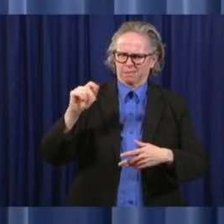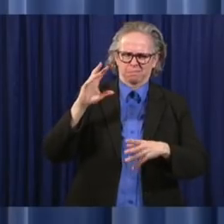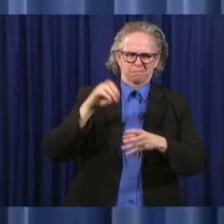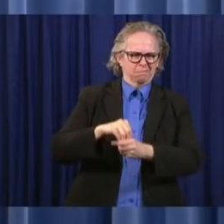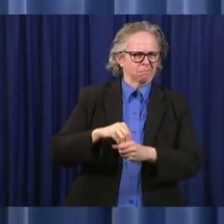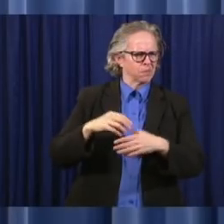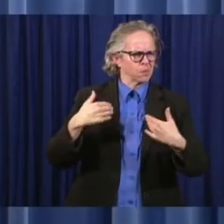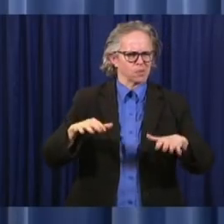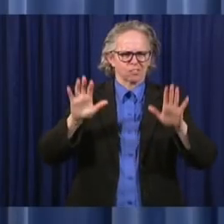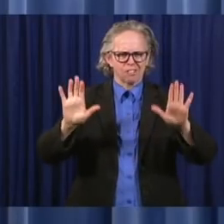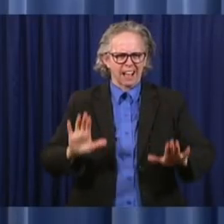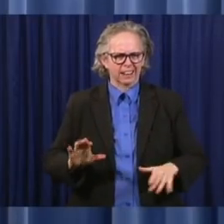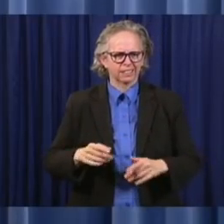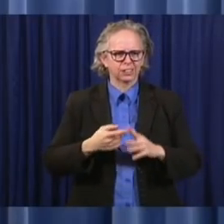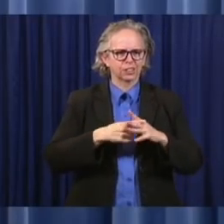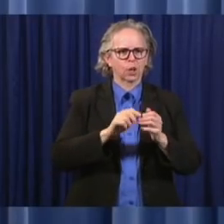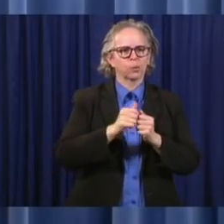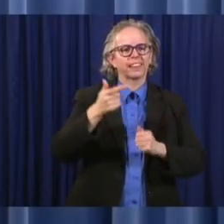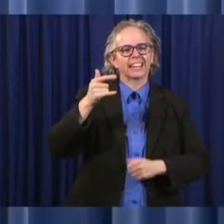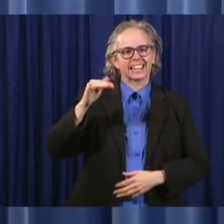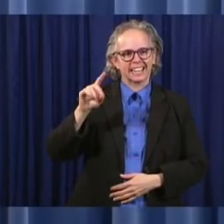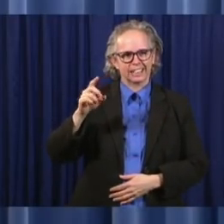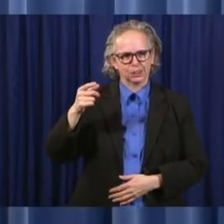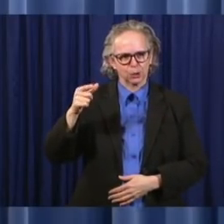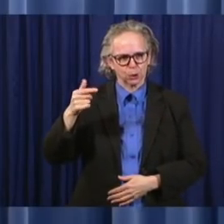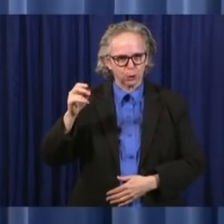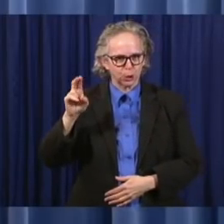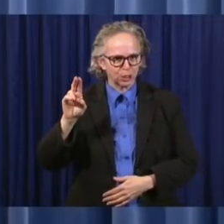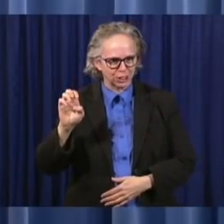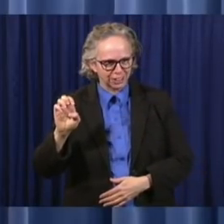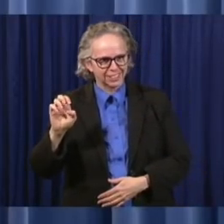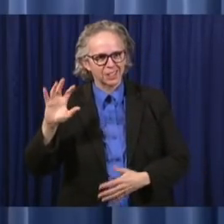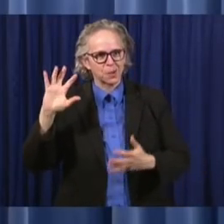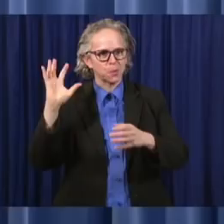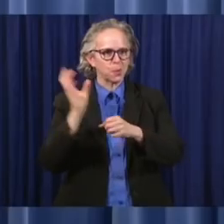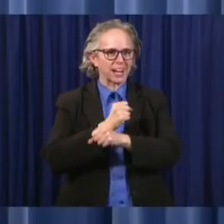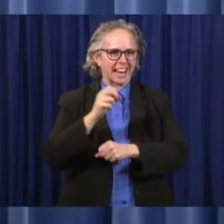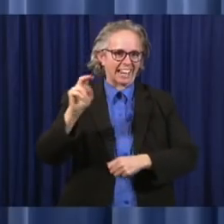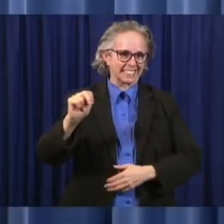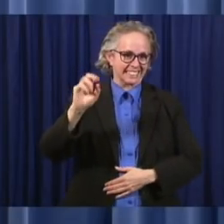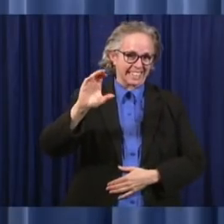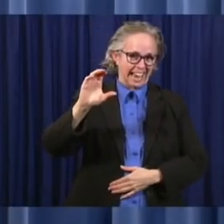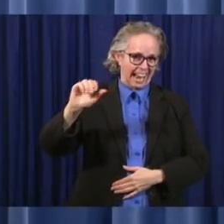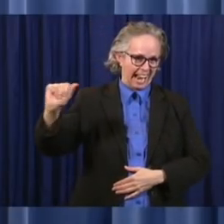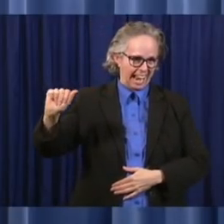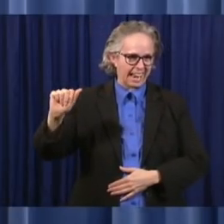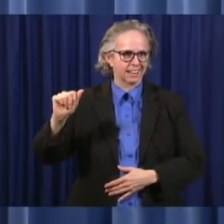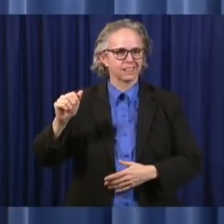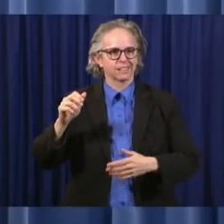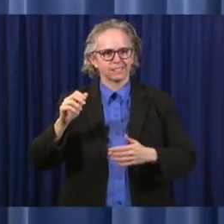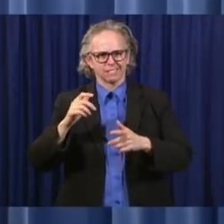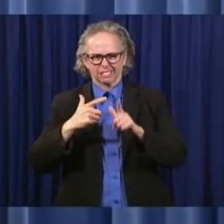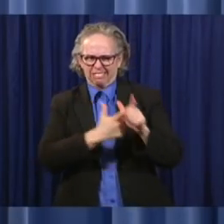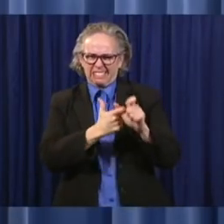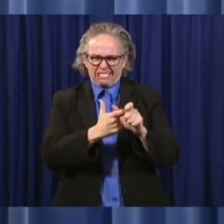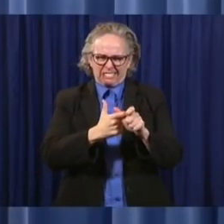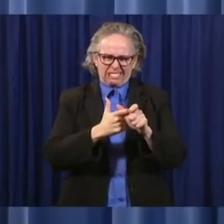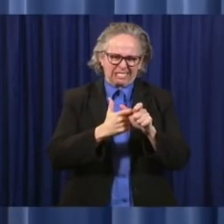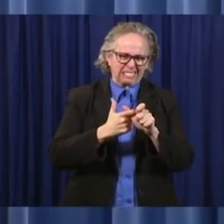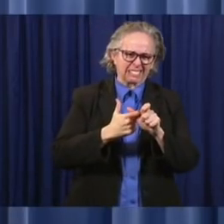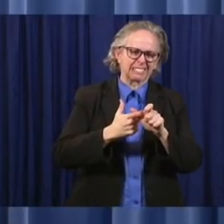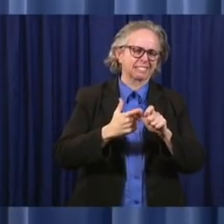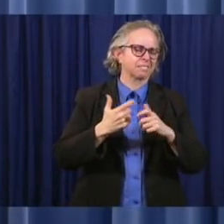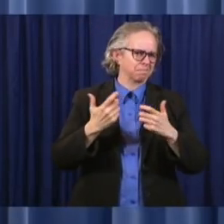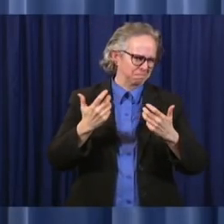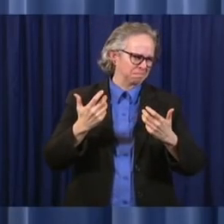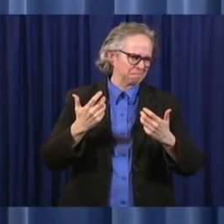an NCAA cross-country national championship in 1940. And I can tell you, we followed